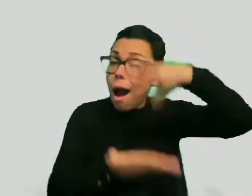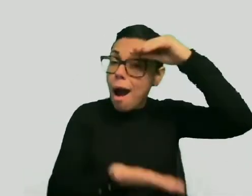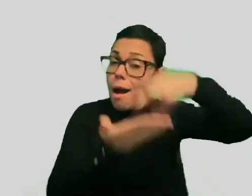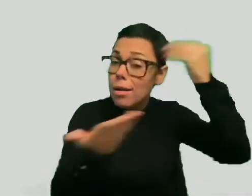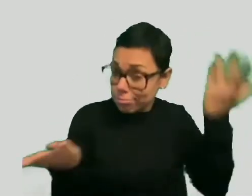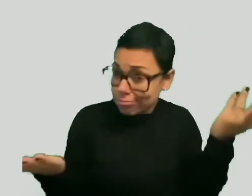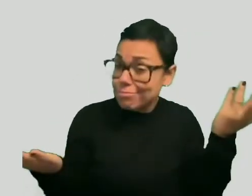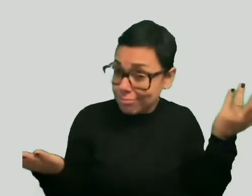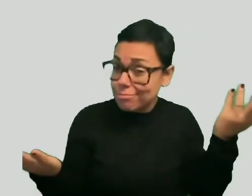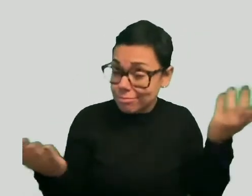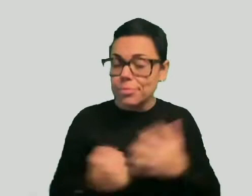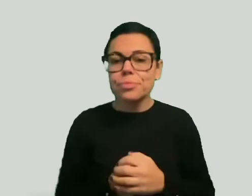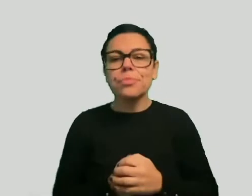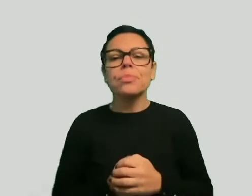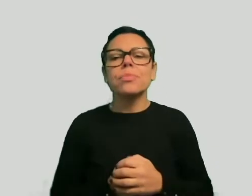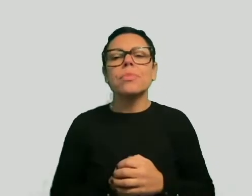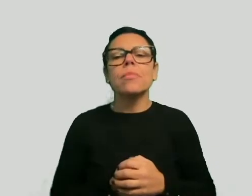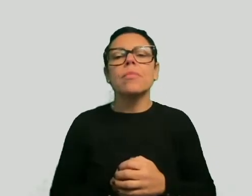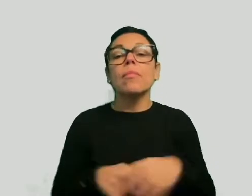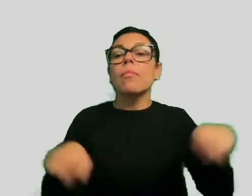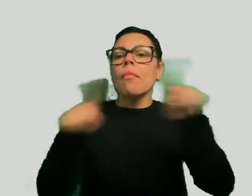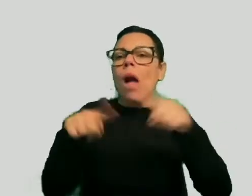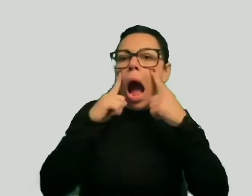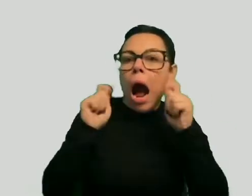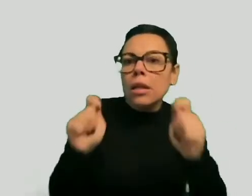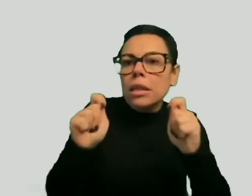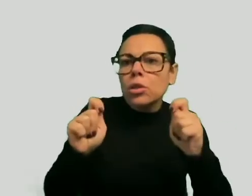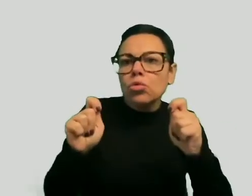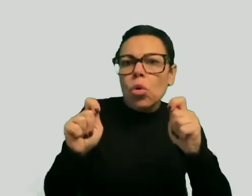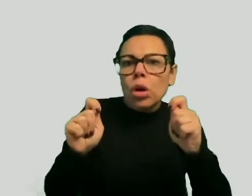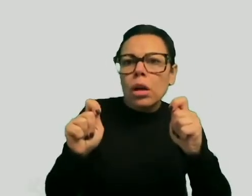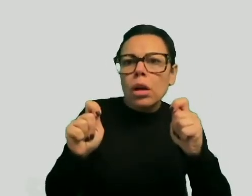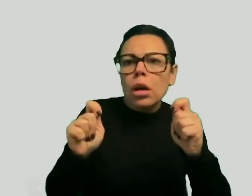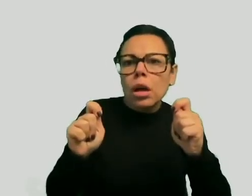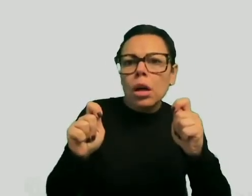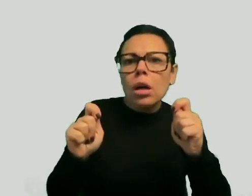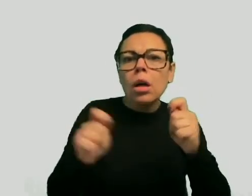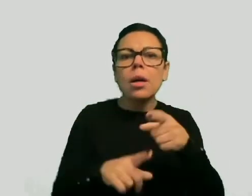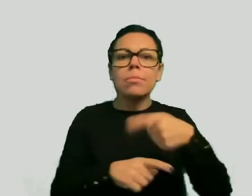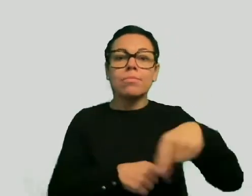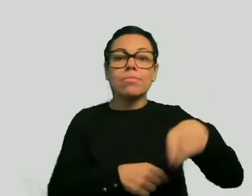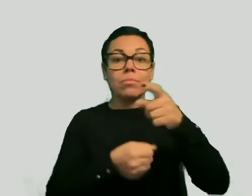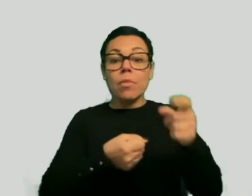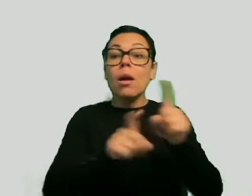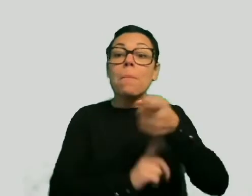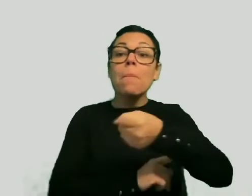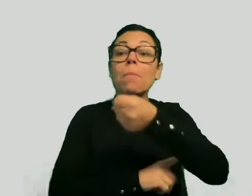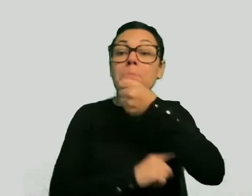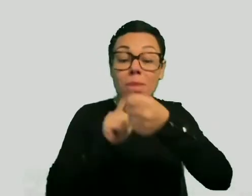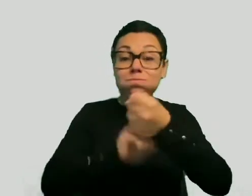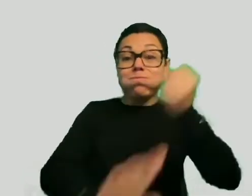Be careful if you have a phone. You have to catch this. It's a microphone. I'm going to throw it to you. Oh, sorry.